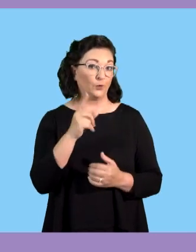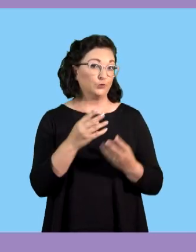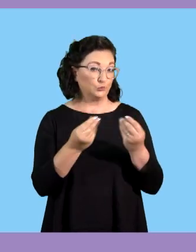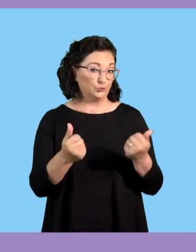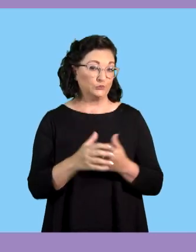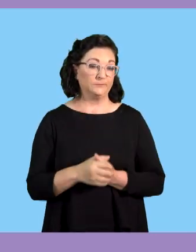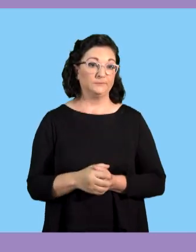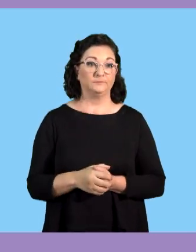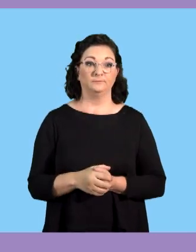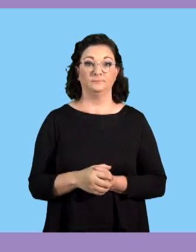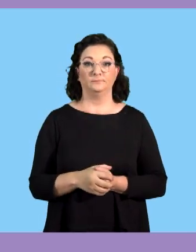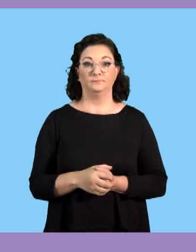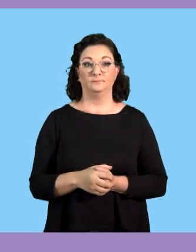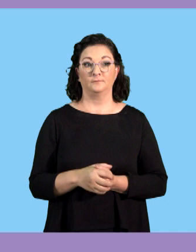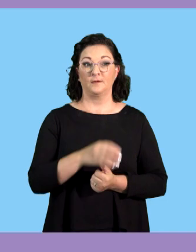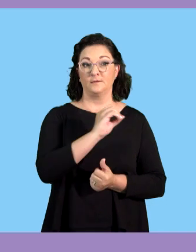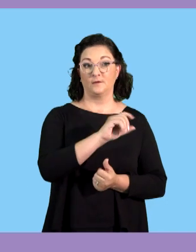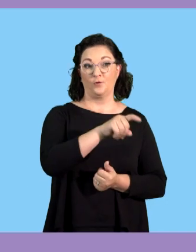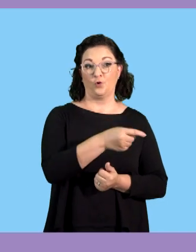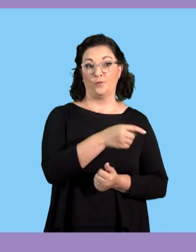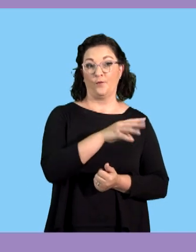at the solution.